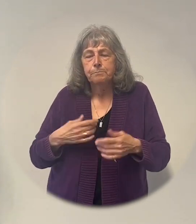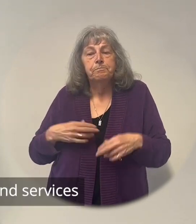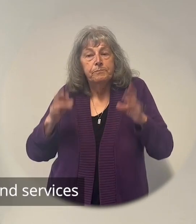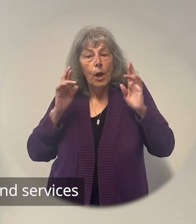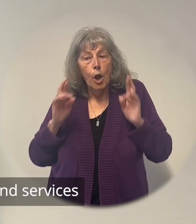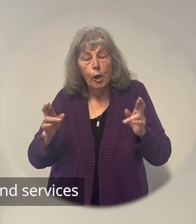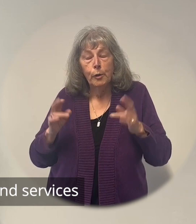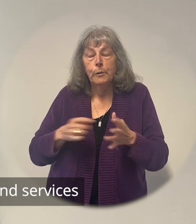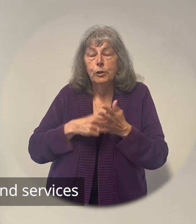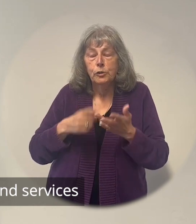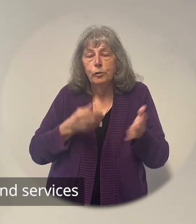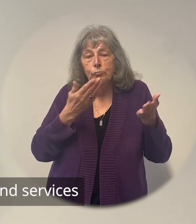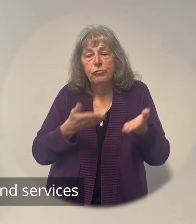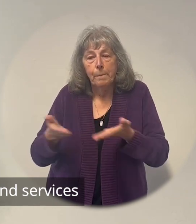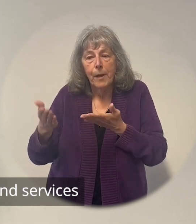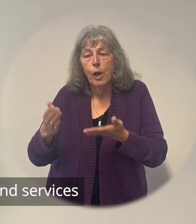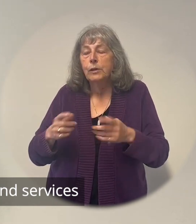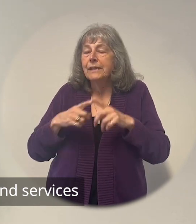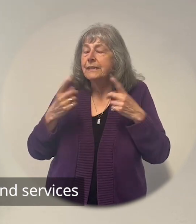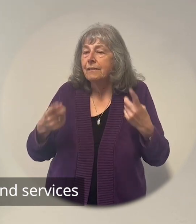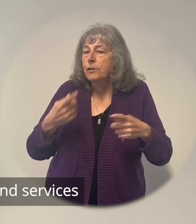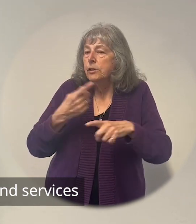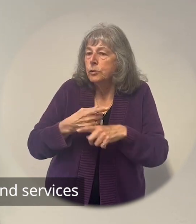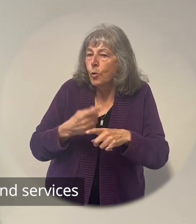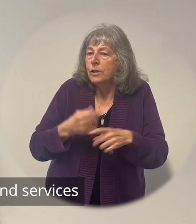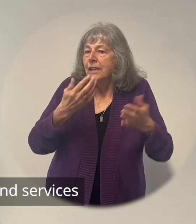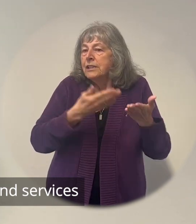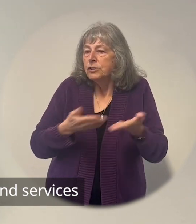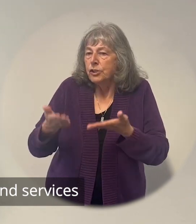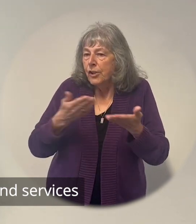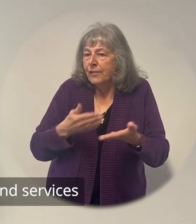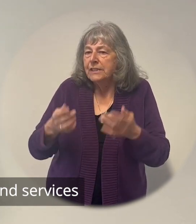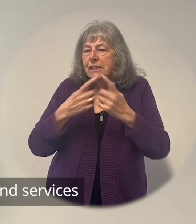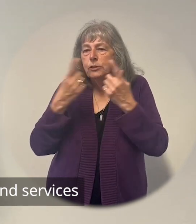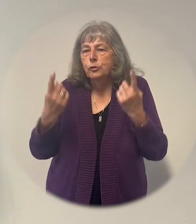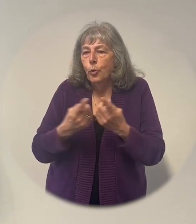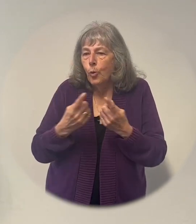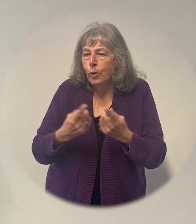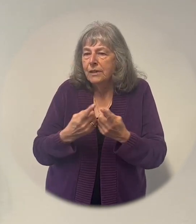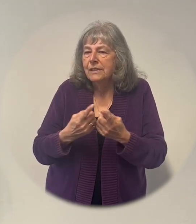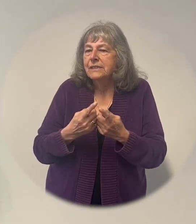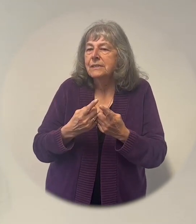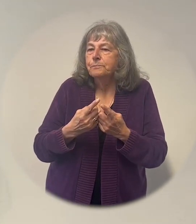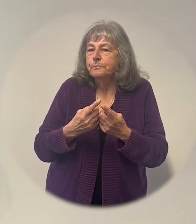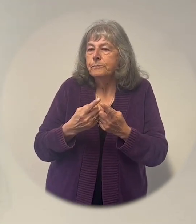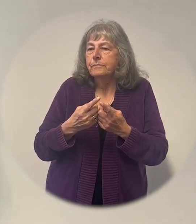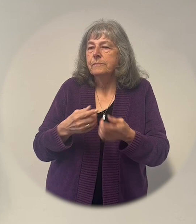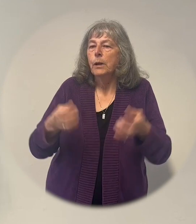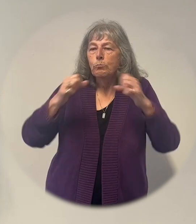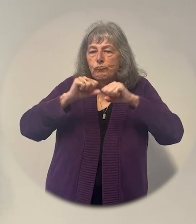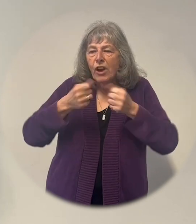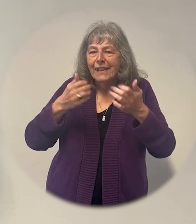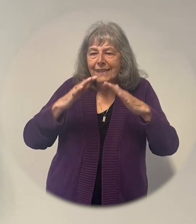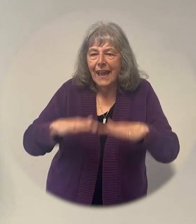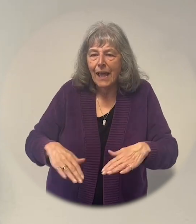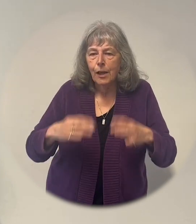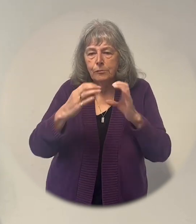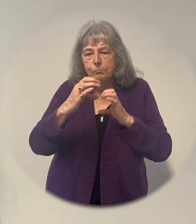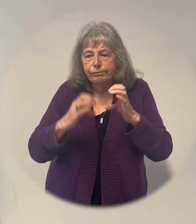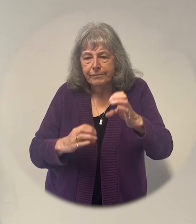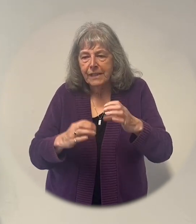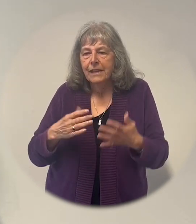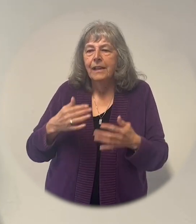We're hoping to promote the different tools and services that are available to help break down these barriers